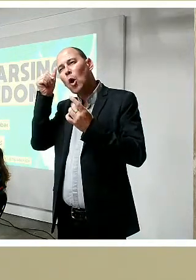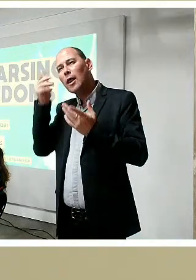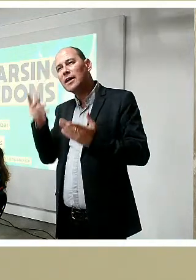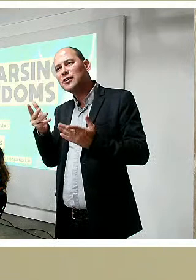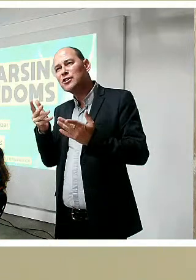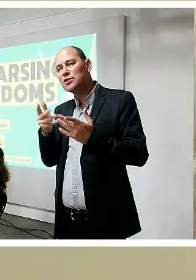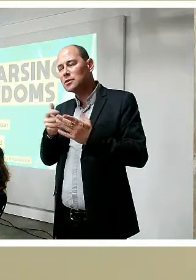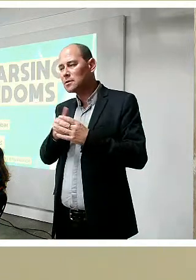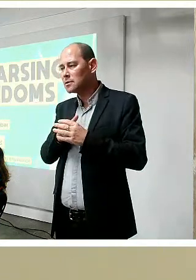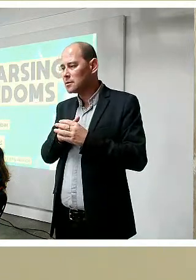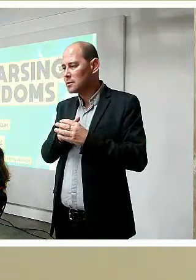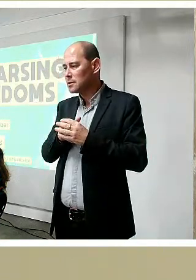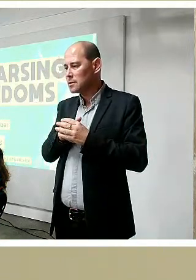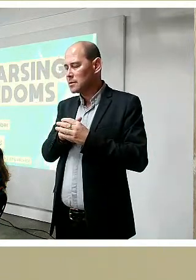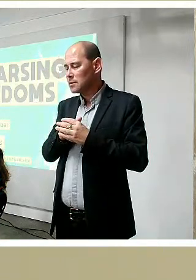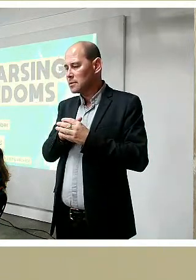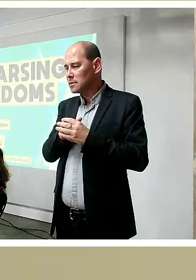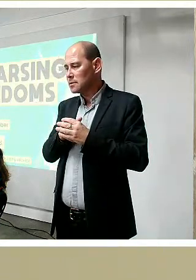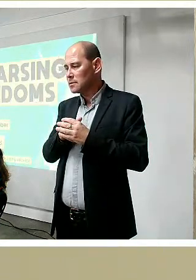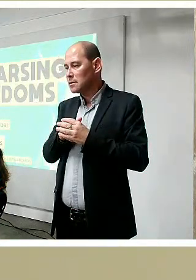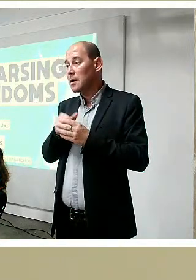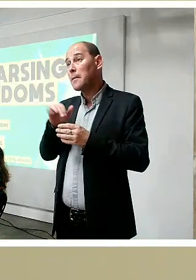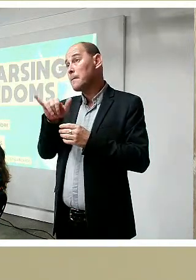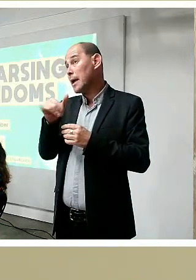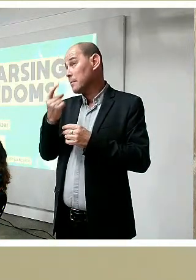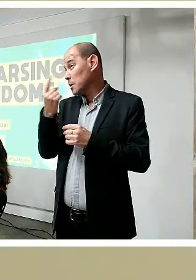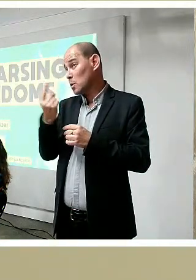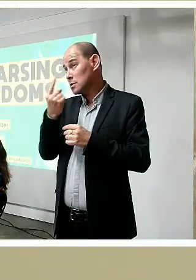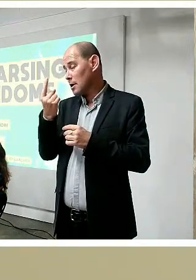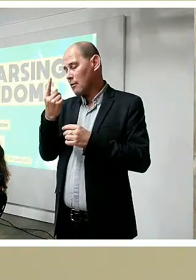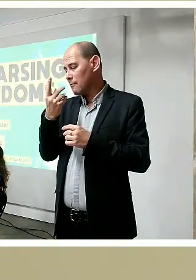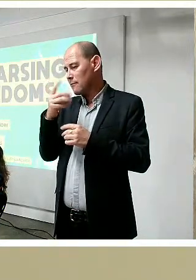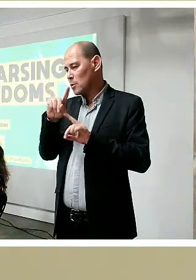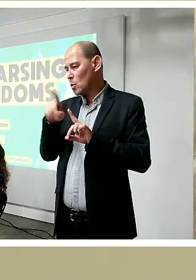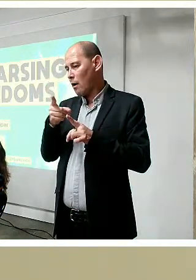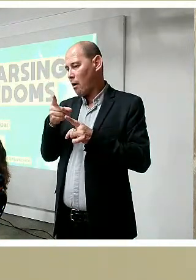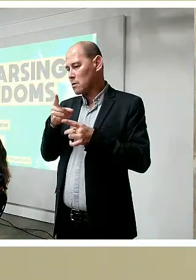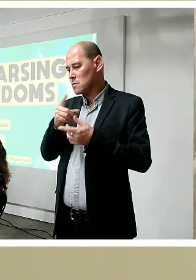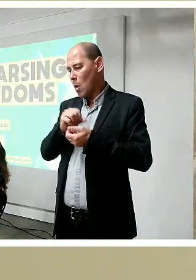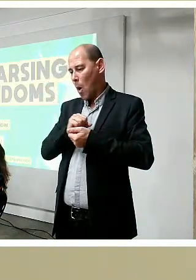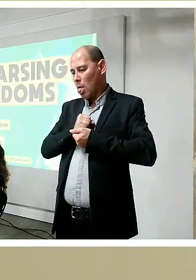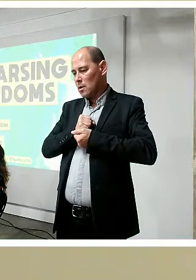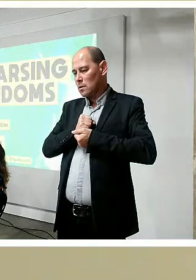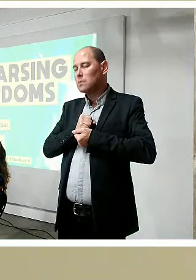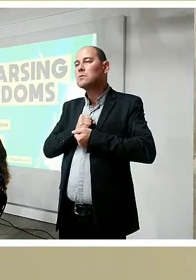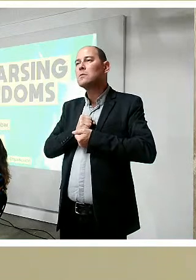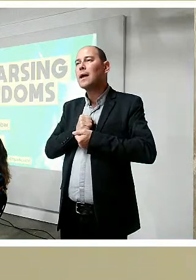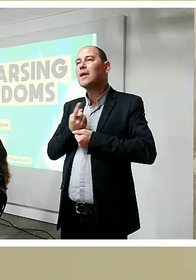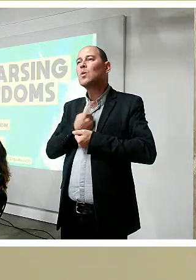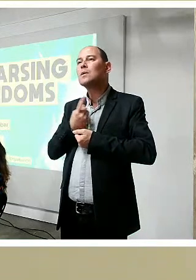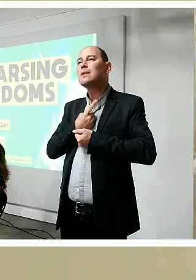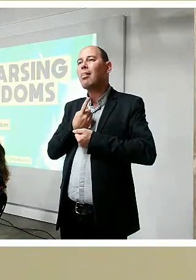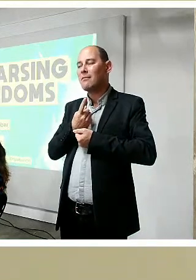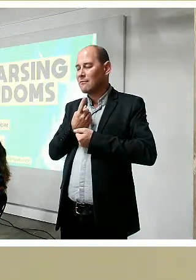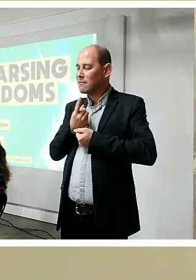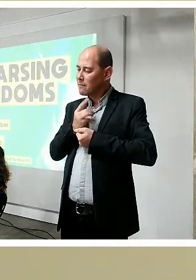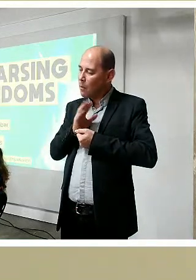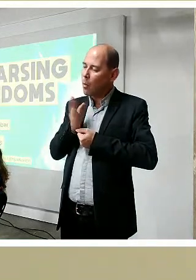something that you yourself individually can hold on to all the time. It's a knowledge that can be